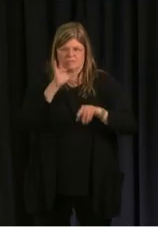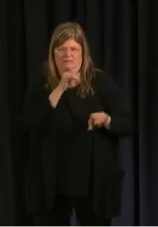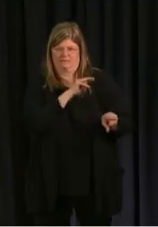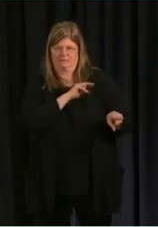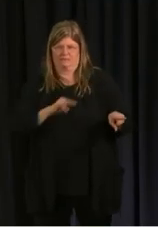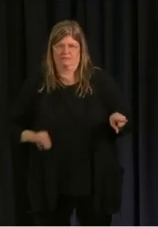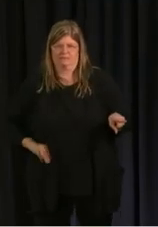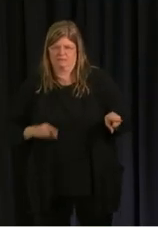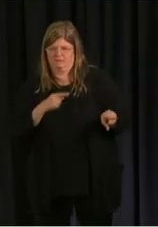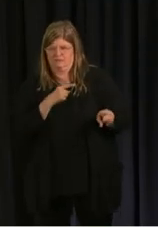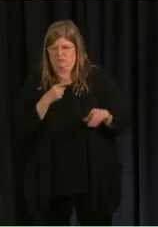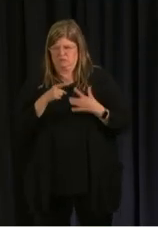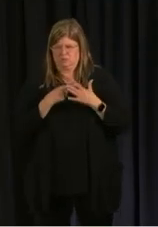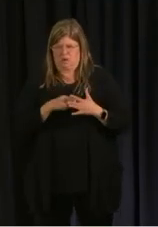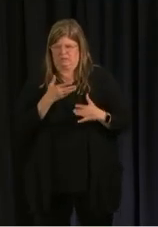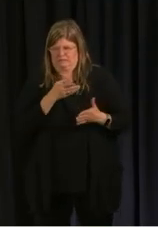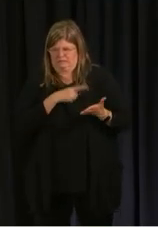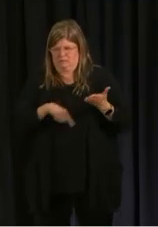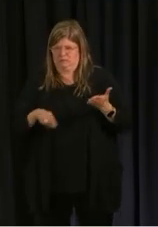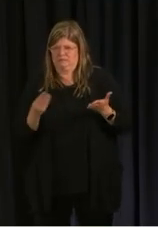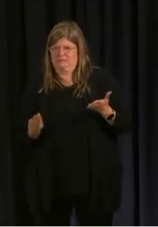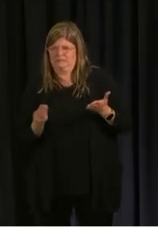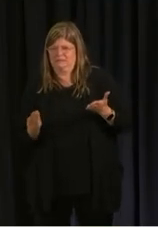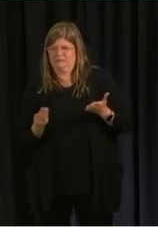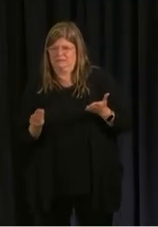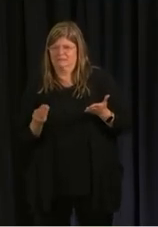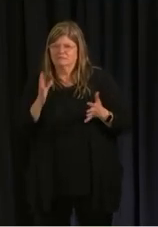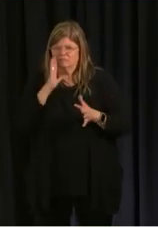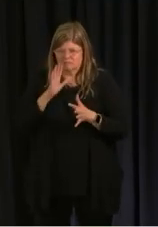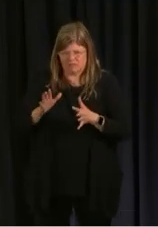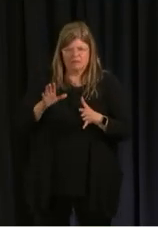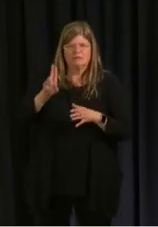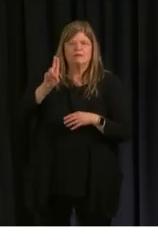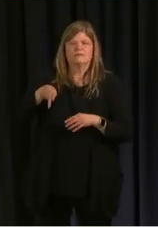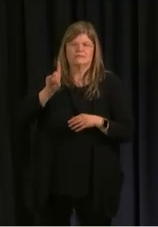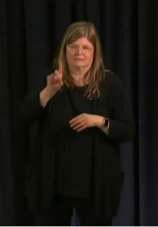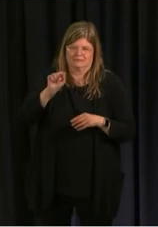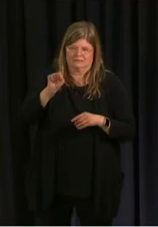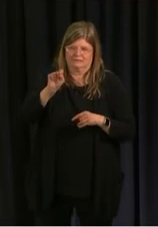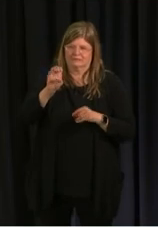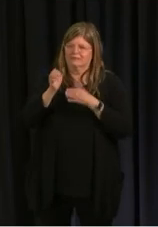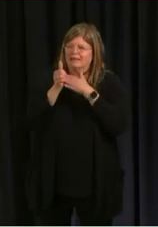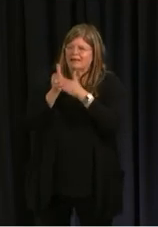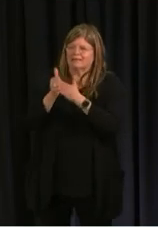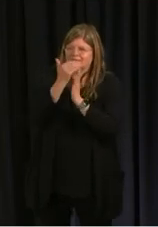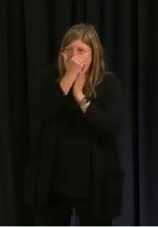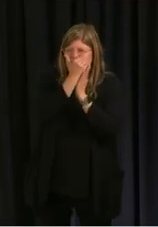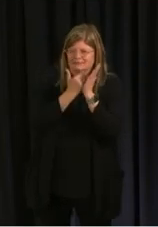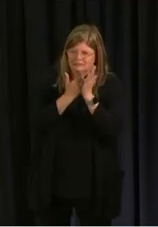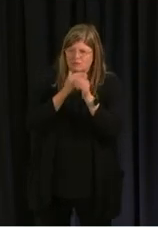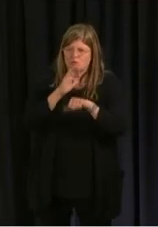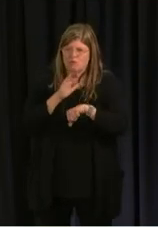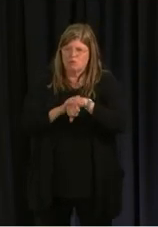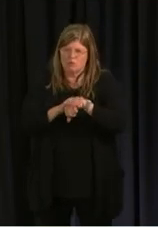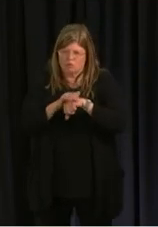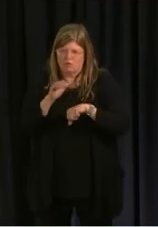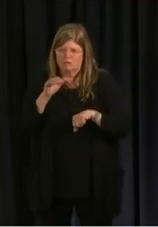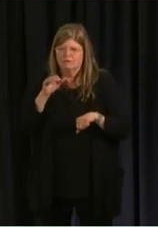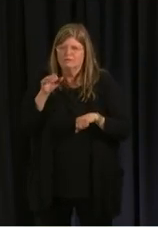on March 22nd, and there will be updated guidance on the Phase 2 page of the coronavirus site for gyms and fitness studios.